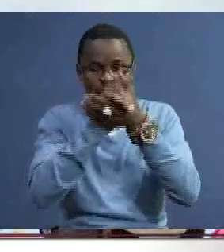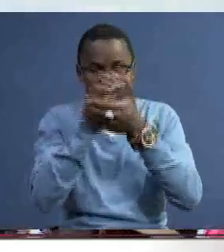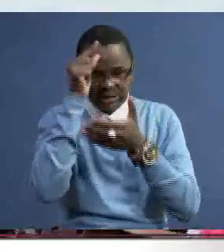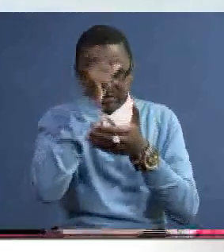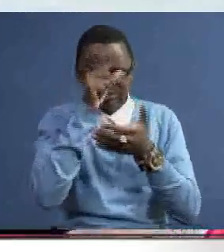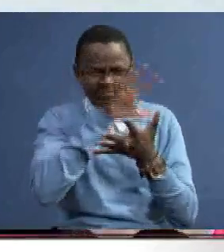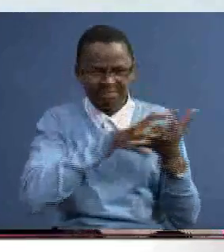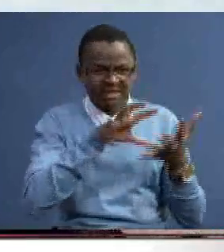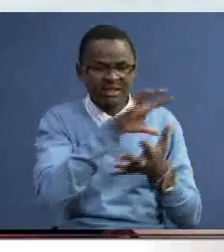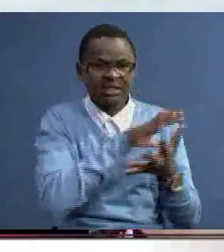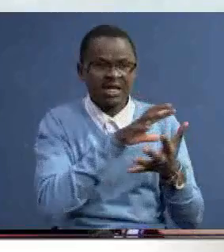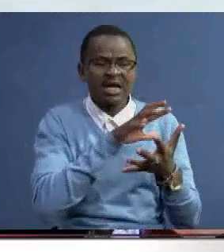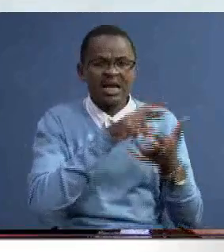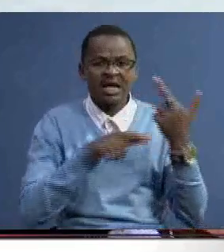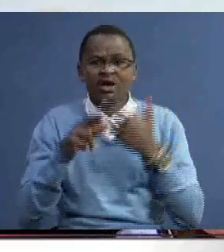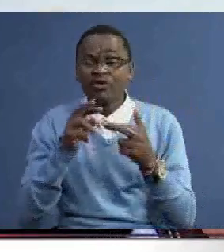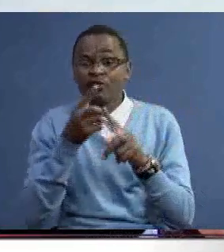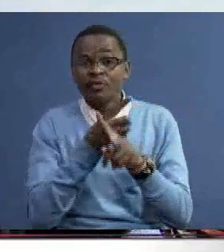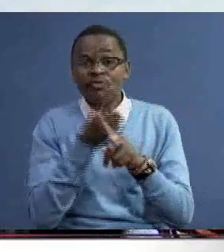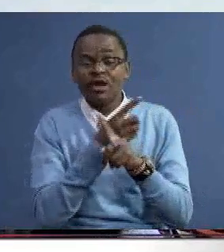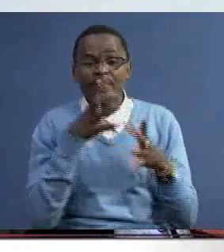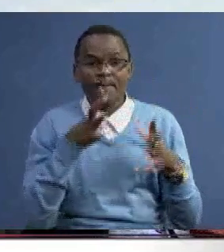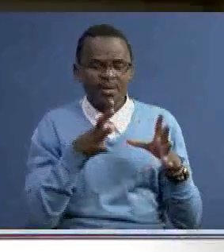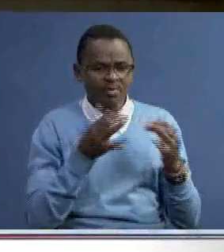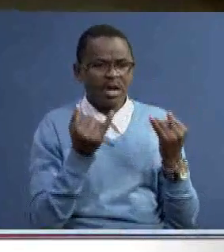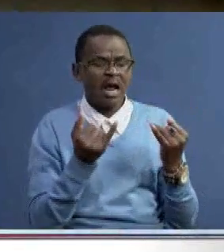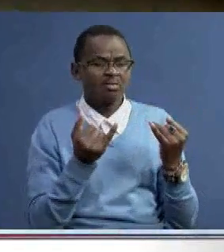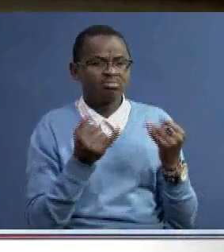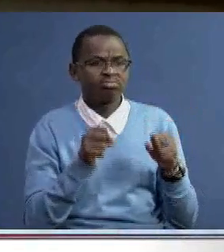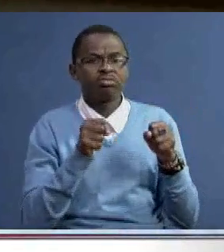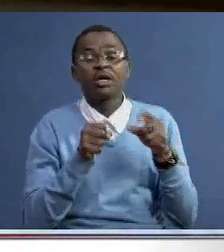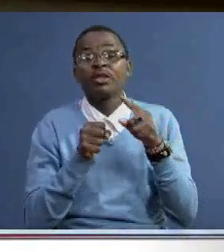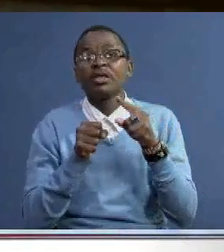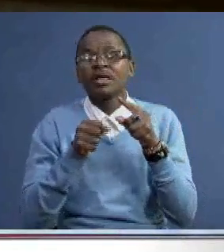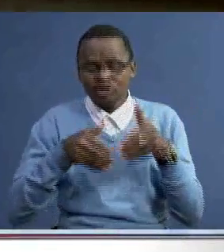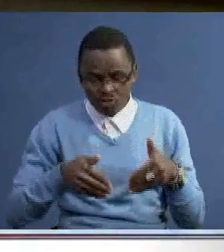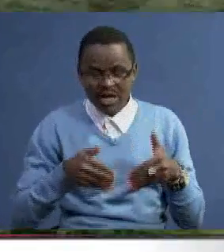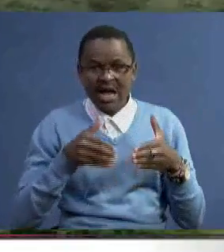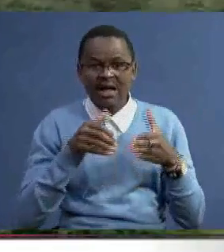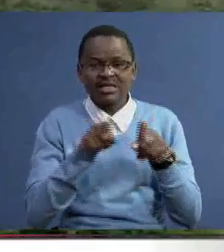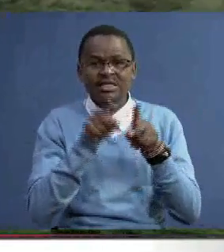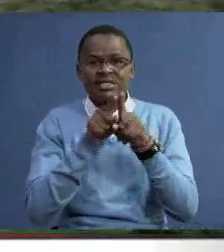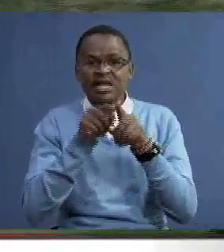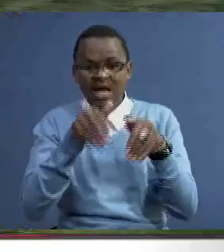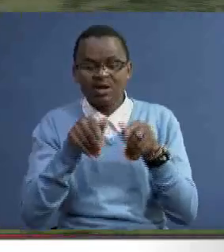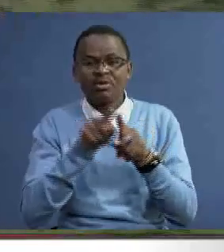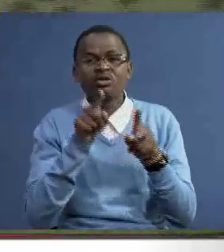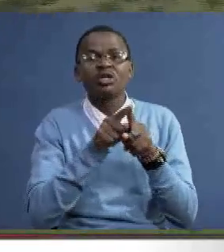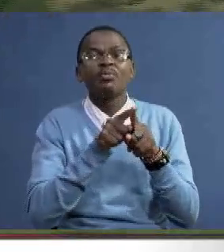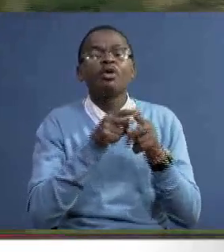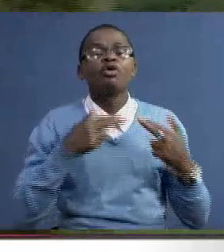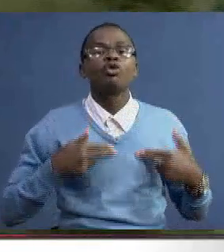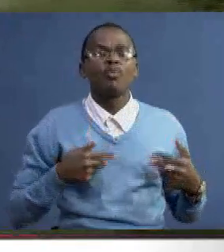evoked mixed actions and reactions from different quarters, with the latest being the senior staff versus junior staff and animal versus human